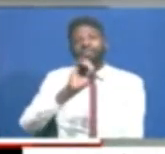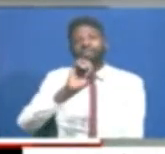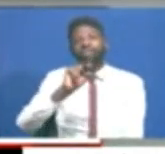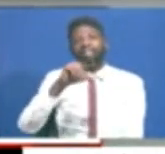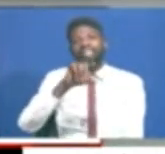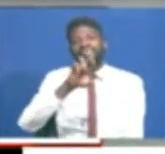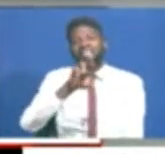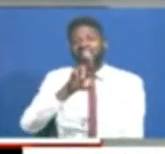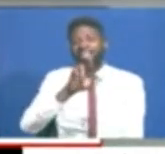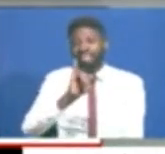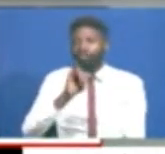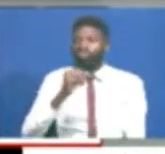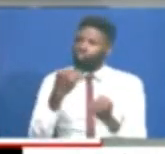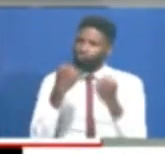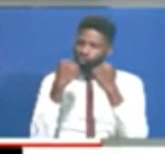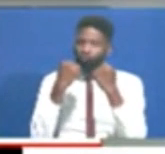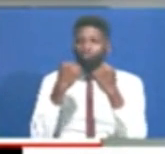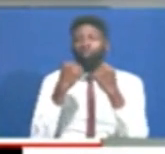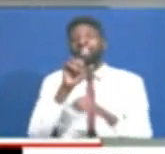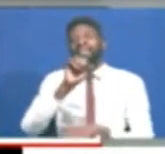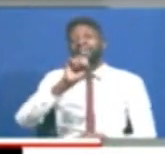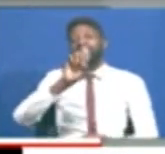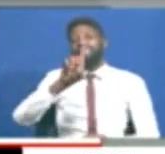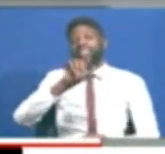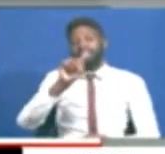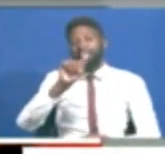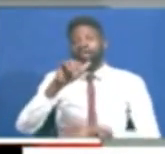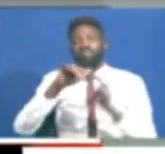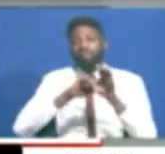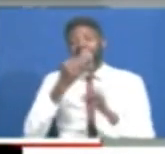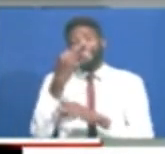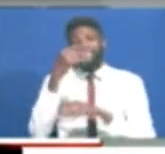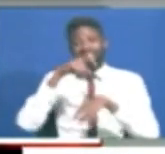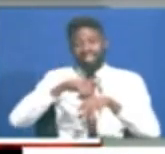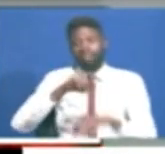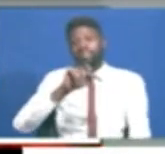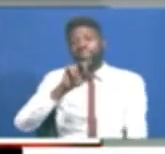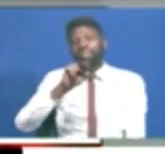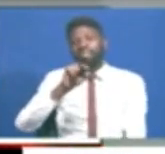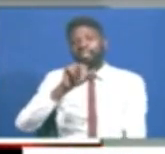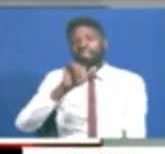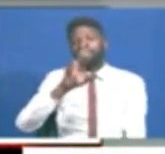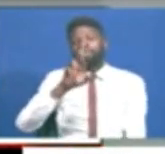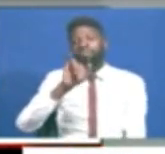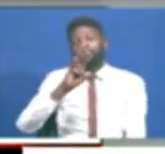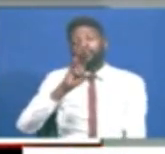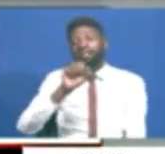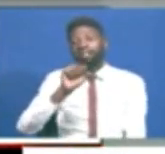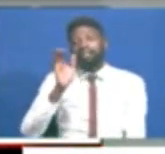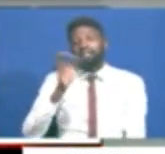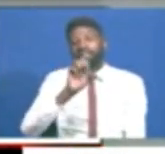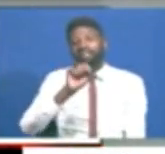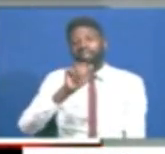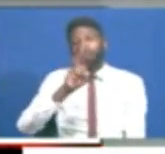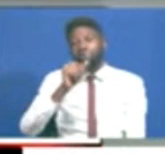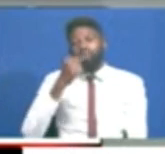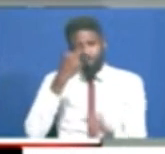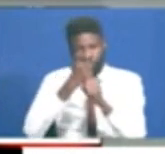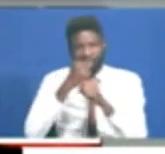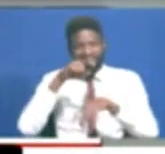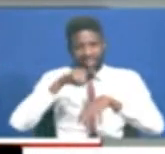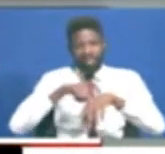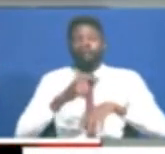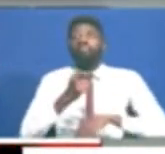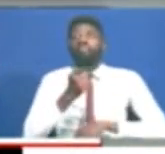Adventist. The three-time Nyaribari Masaba Member of Parliament served in both the cabinets of President Daniel Arap Moi and Mwai